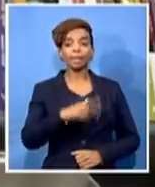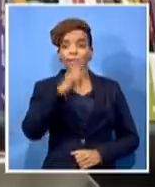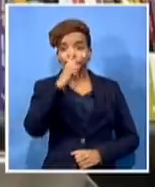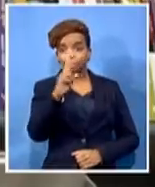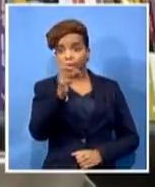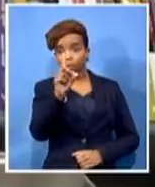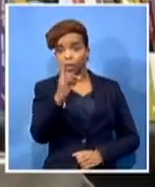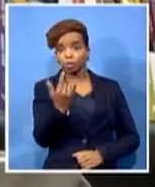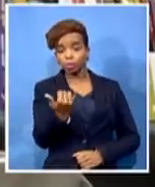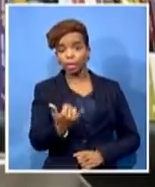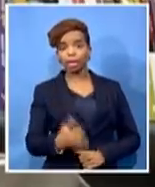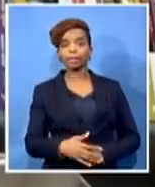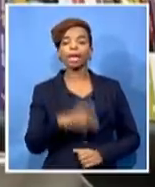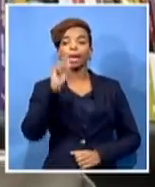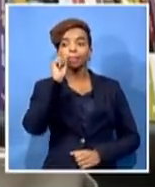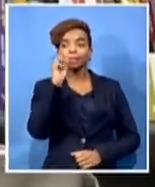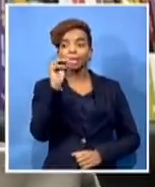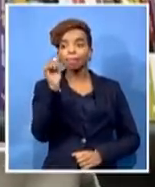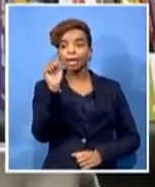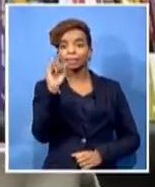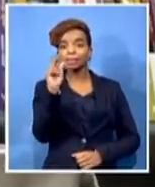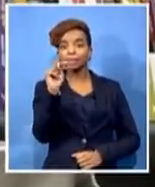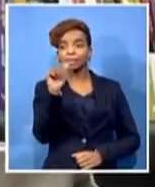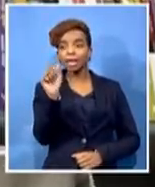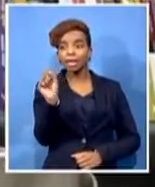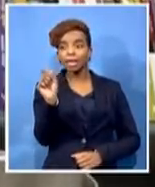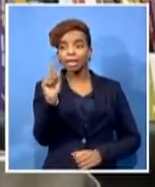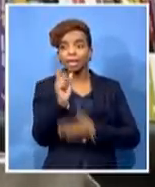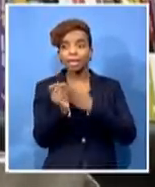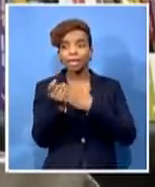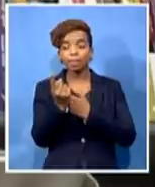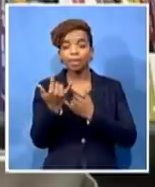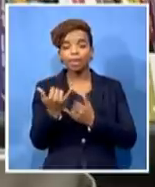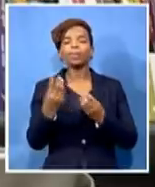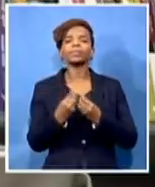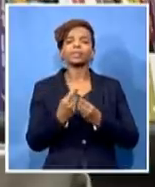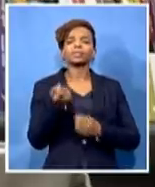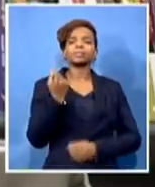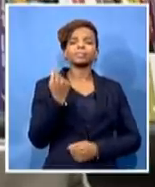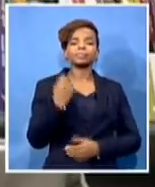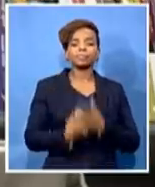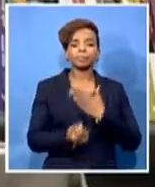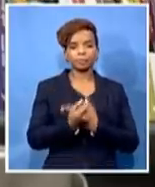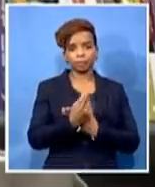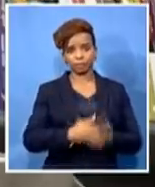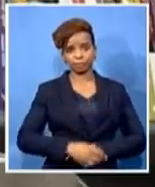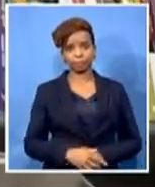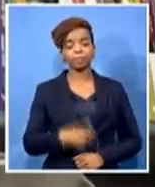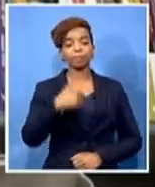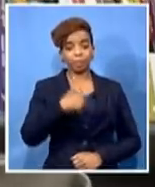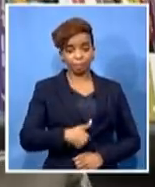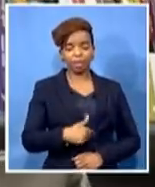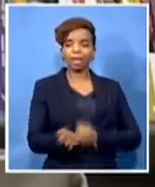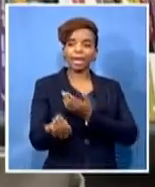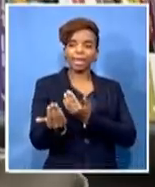exactly part of those factions. I expected the tone of Mr. Masina to